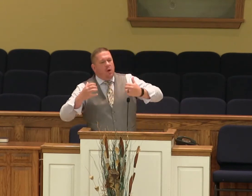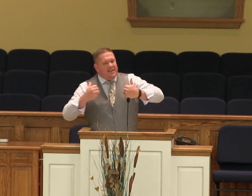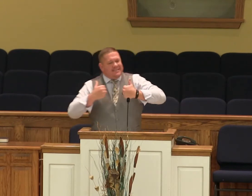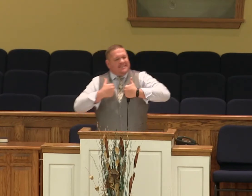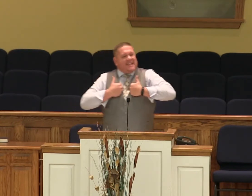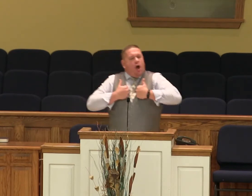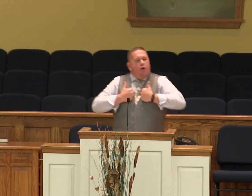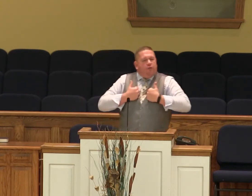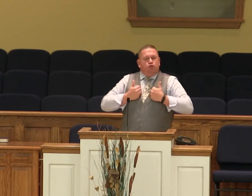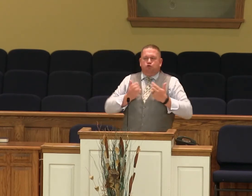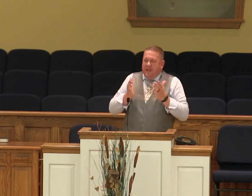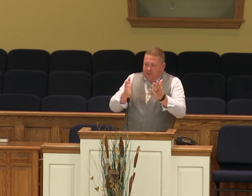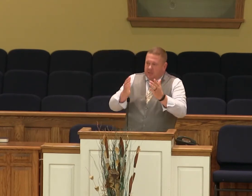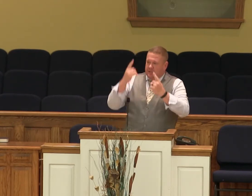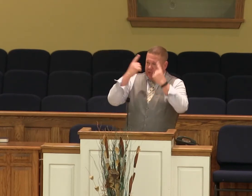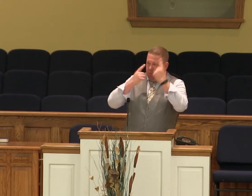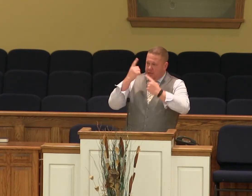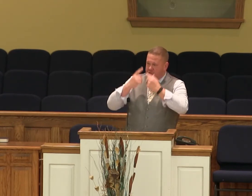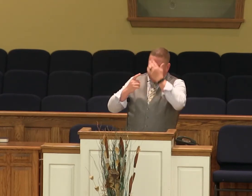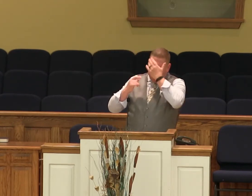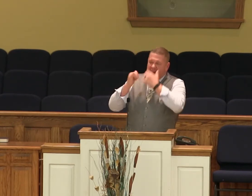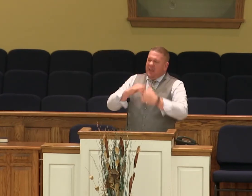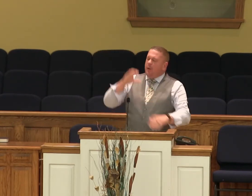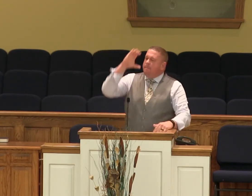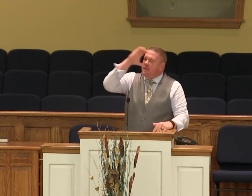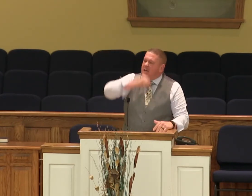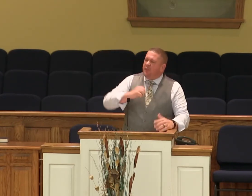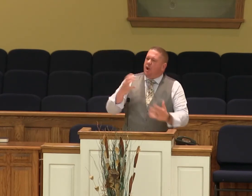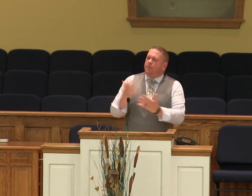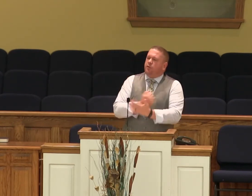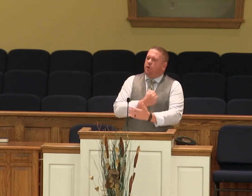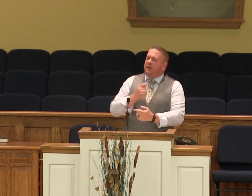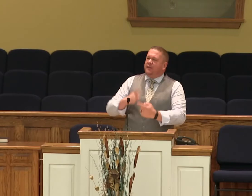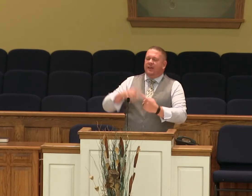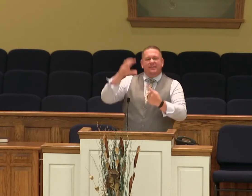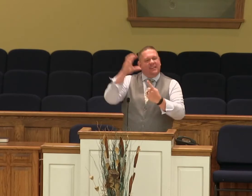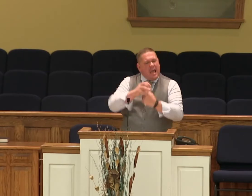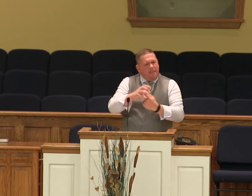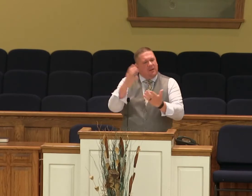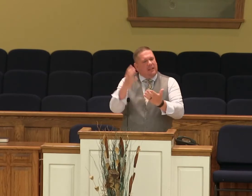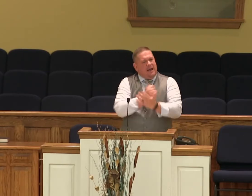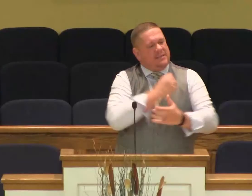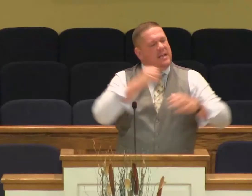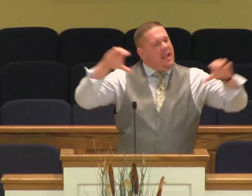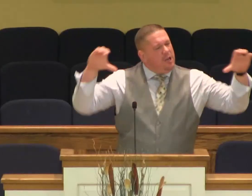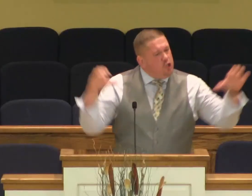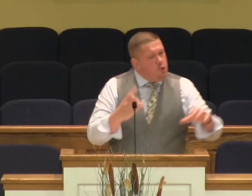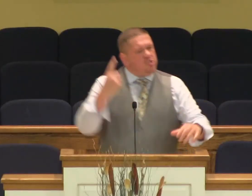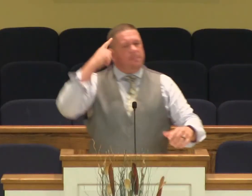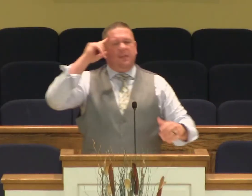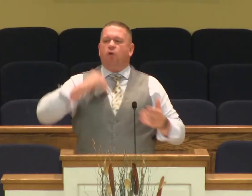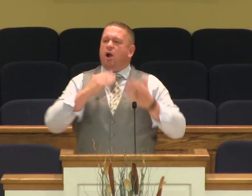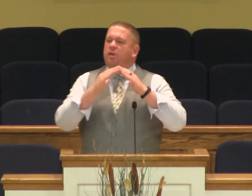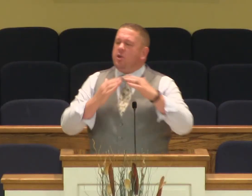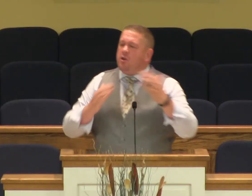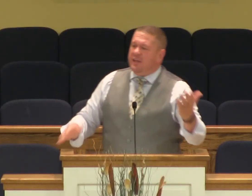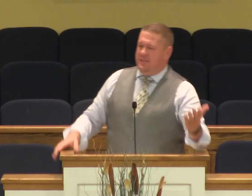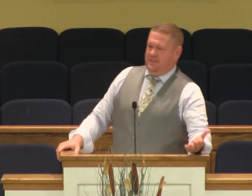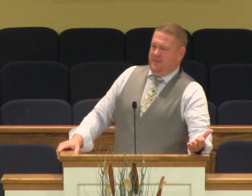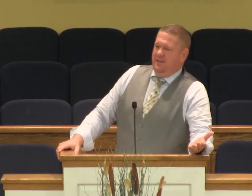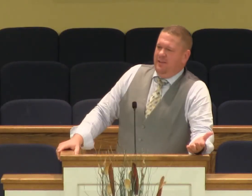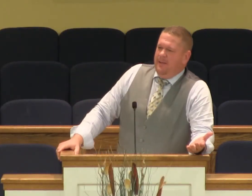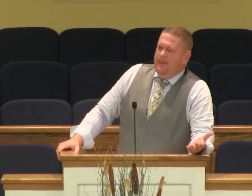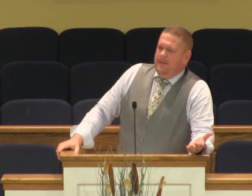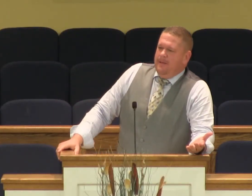so self-driven consideration that we miss out on the opportunity to capitalize and do something for our